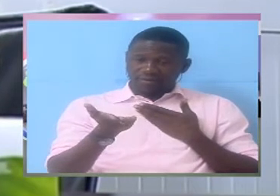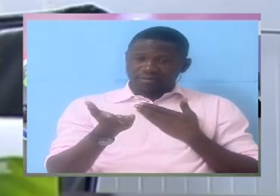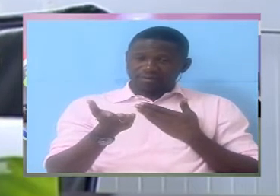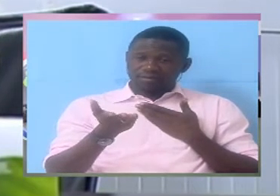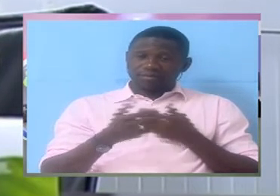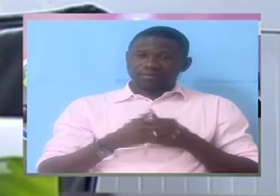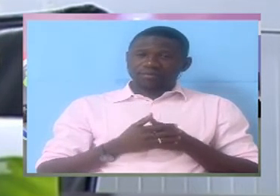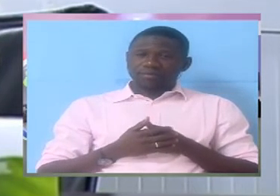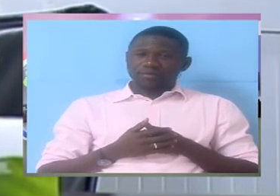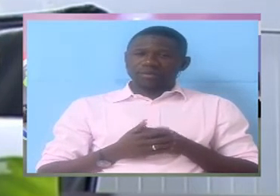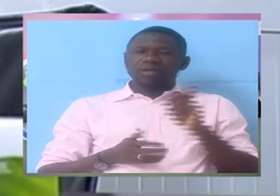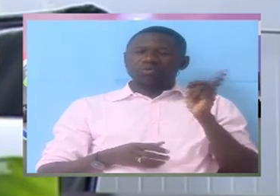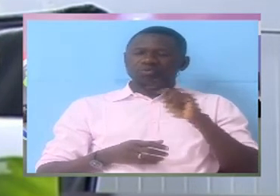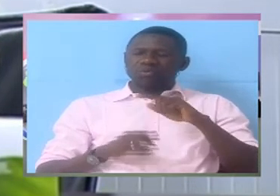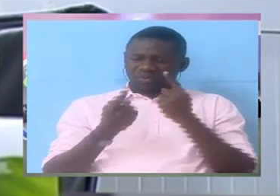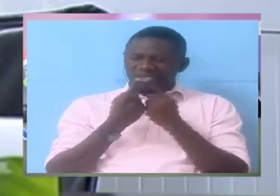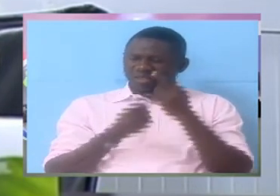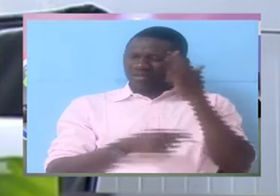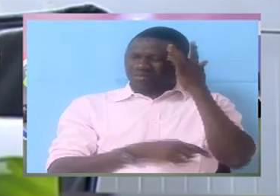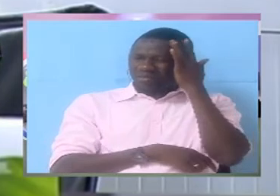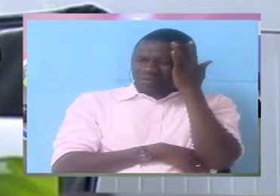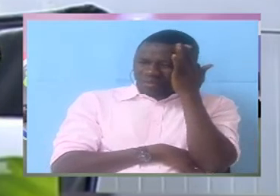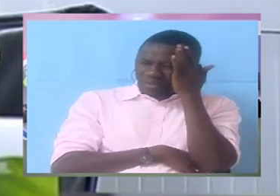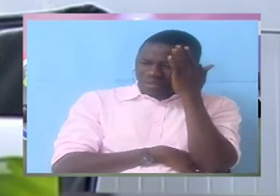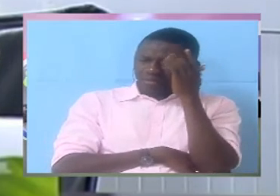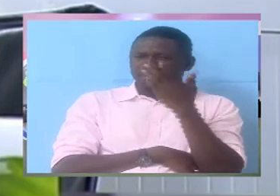That's what I'm wondering, Council.